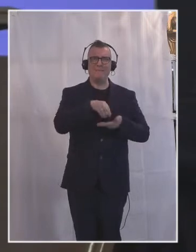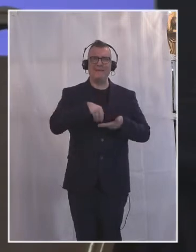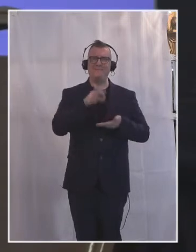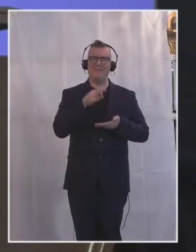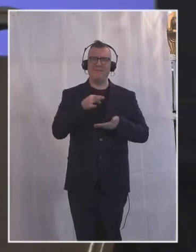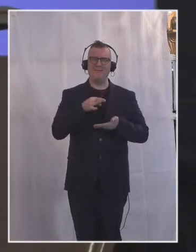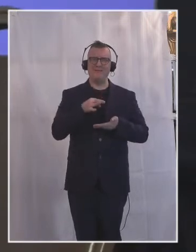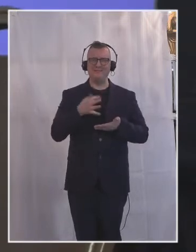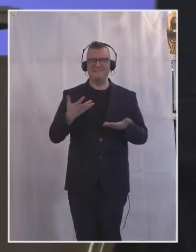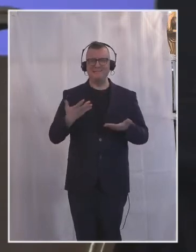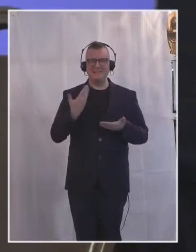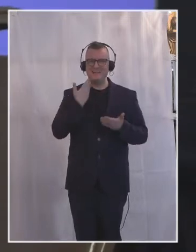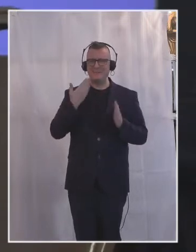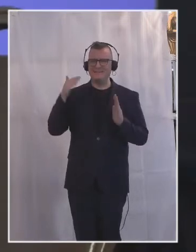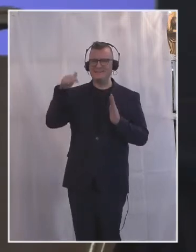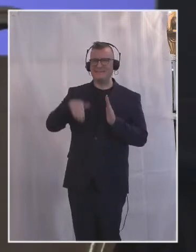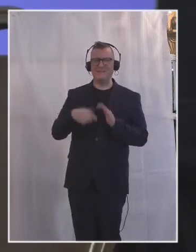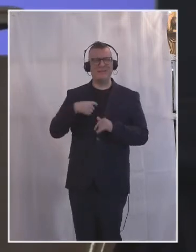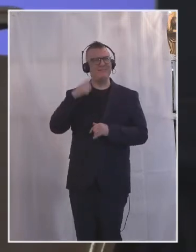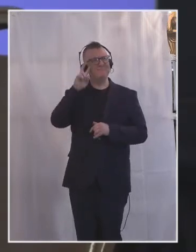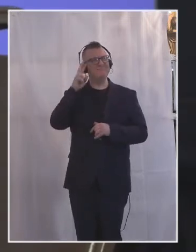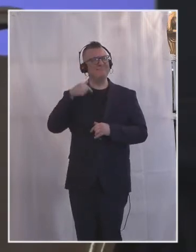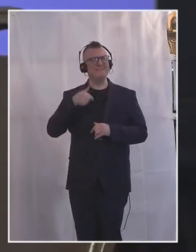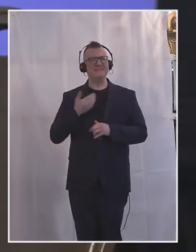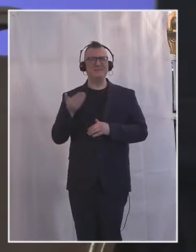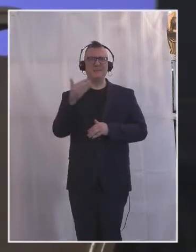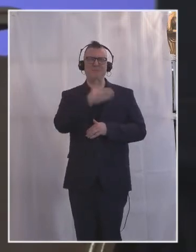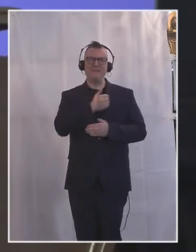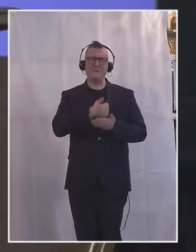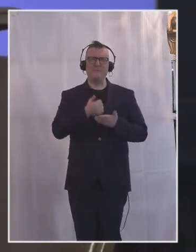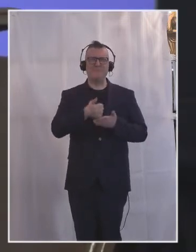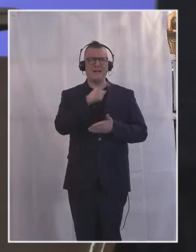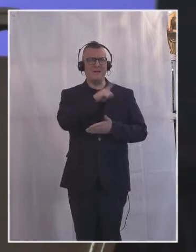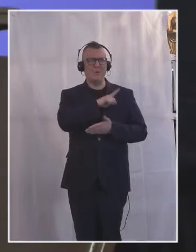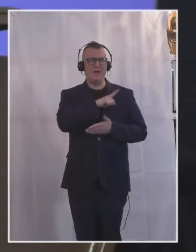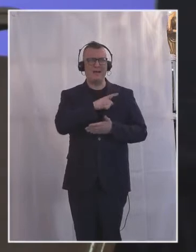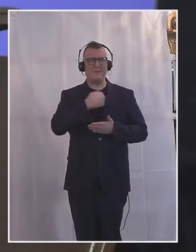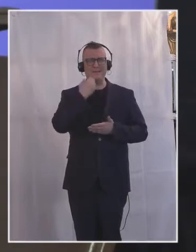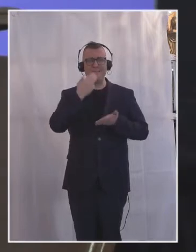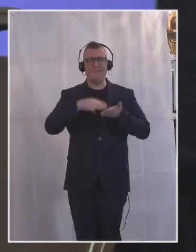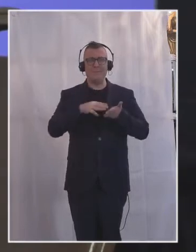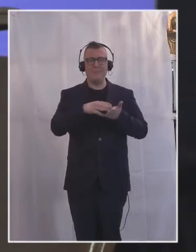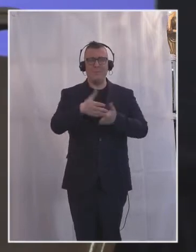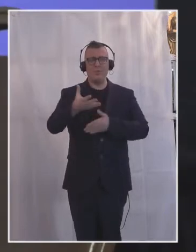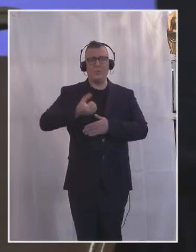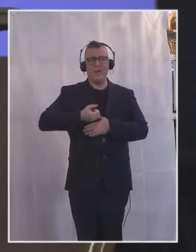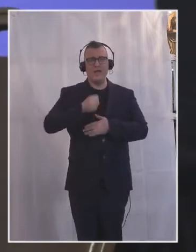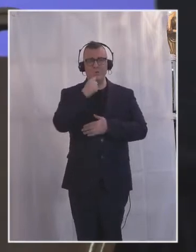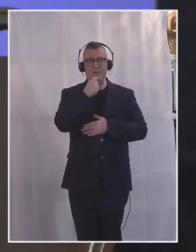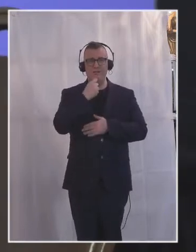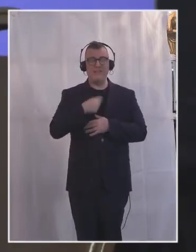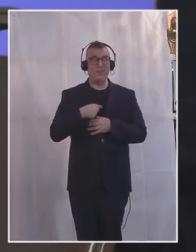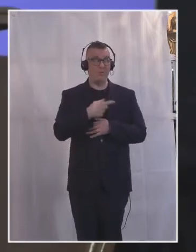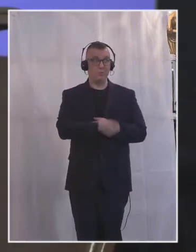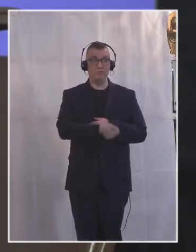time and thought, well, I go back into the finance sector because somebody paid my salary every month, and that was good.